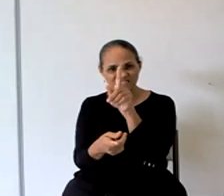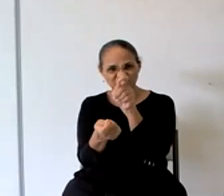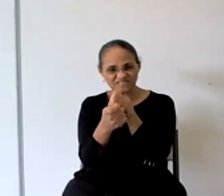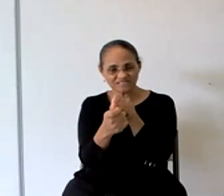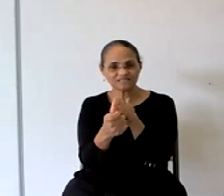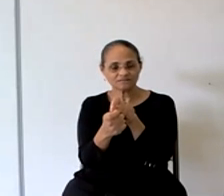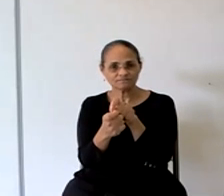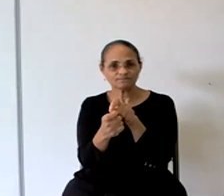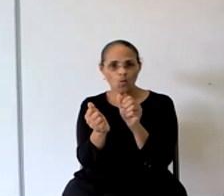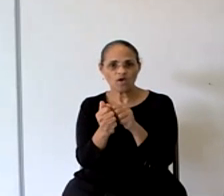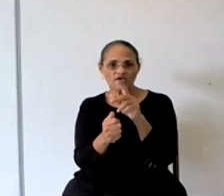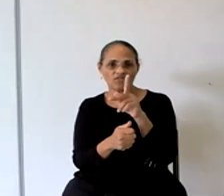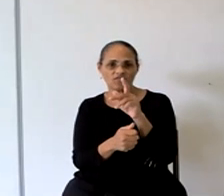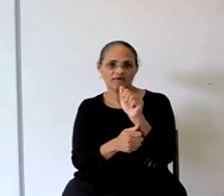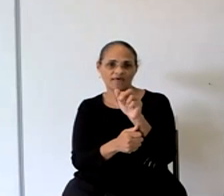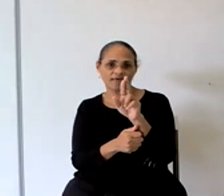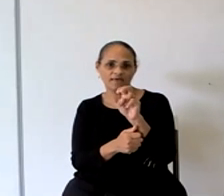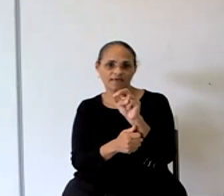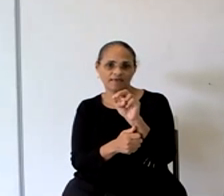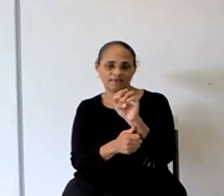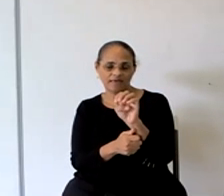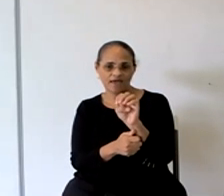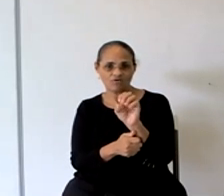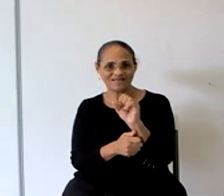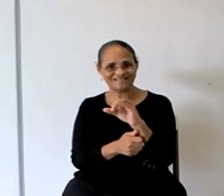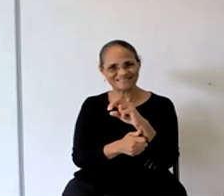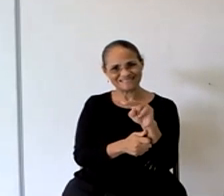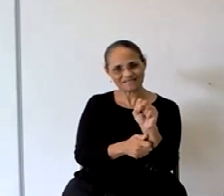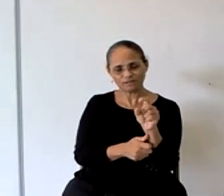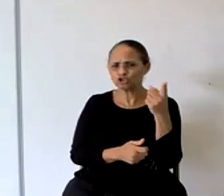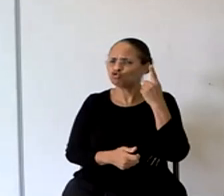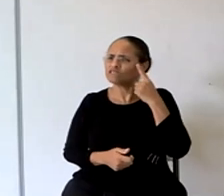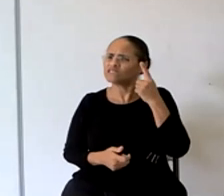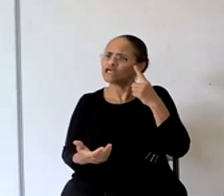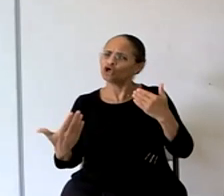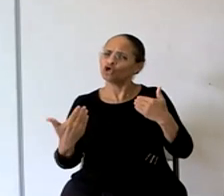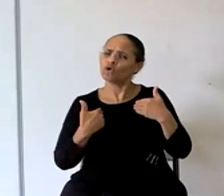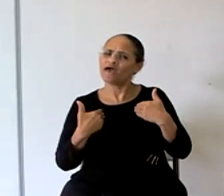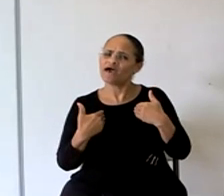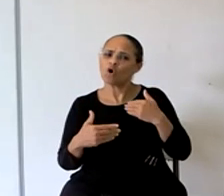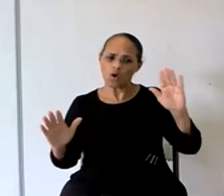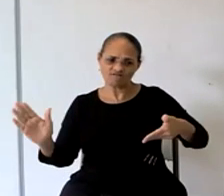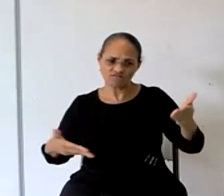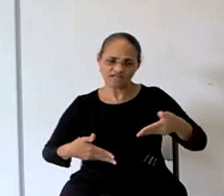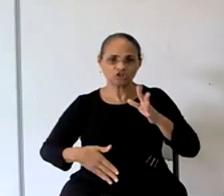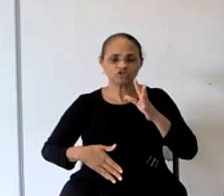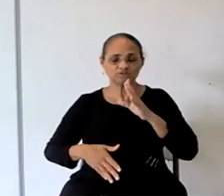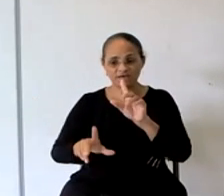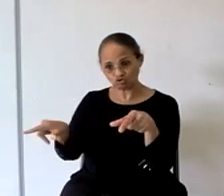Karen Simmons. Do you think that you have been or are invited to speak to